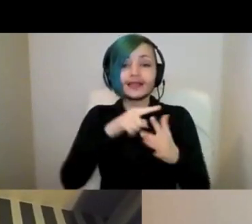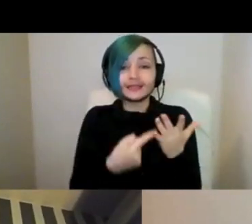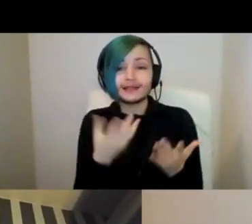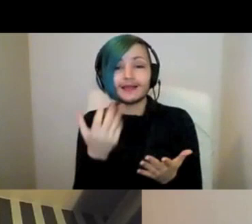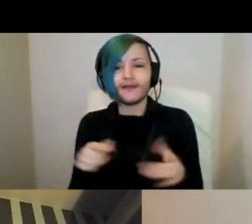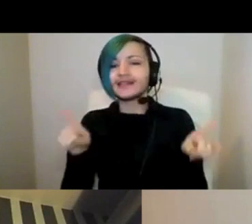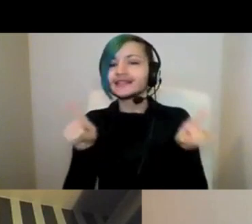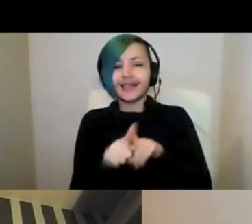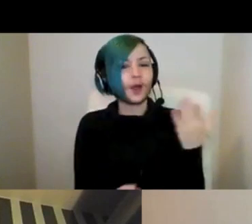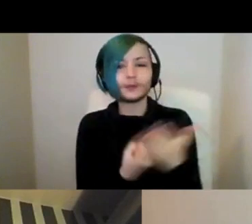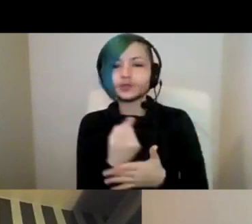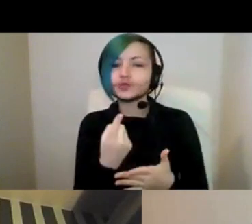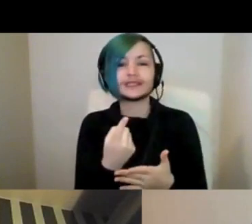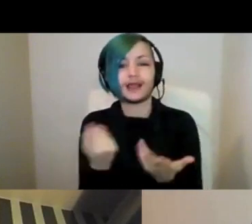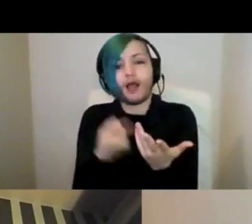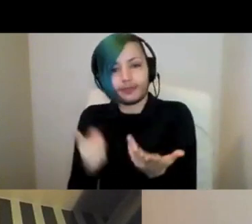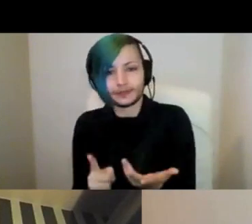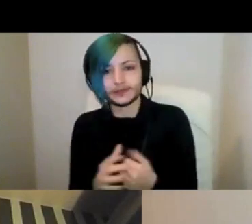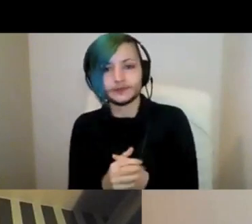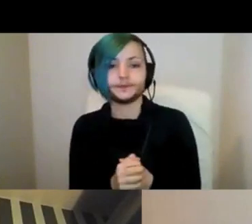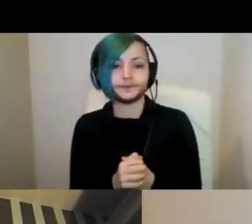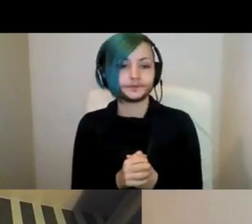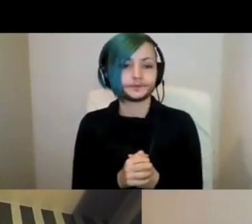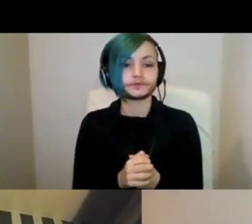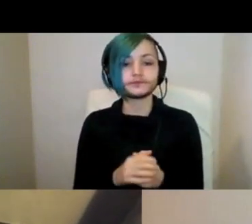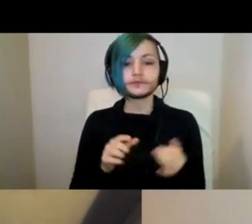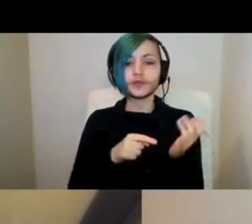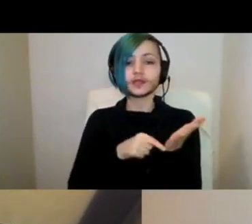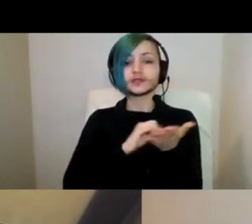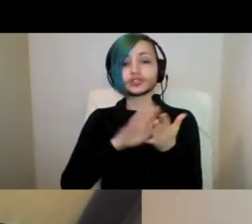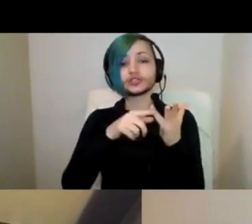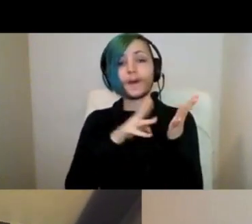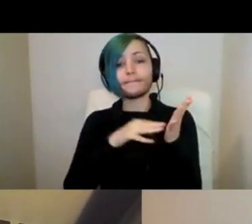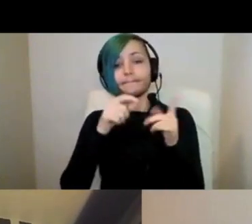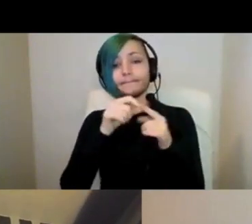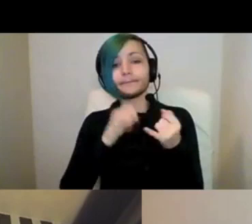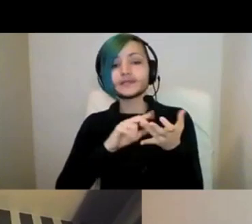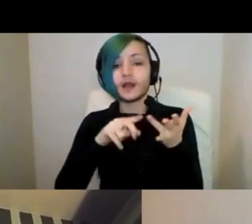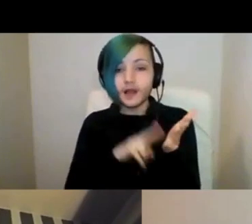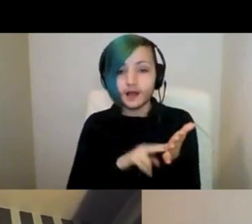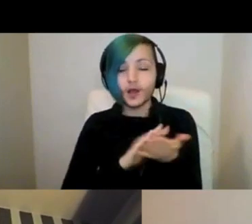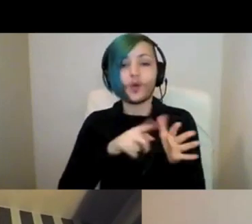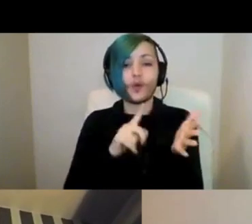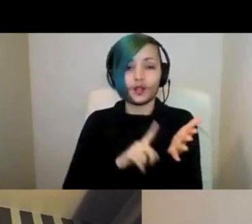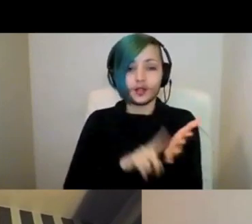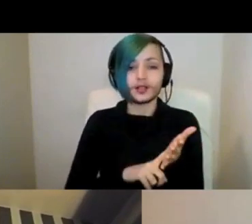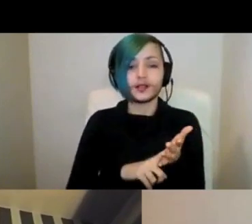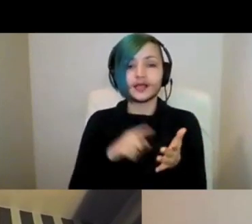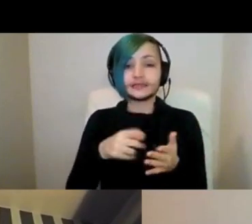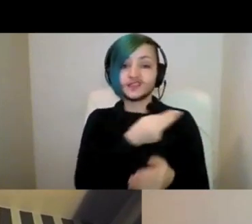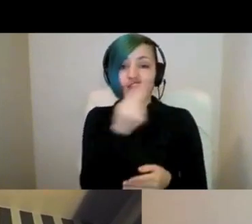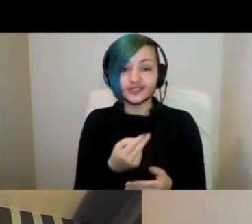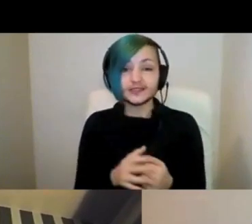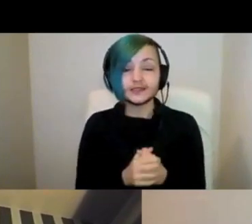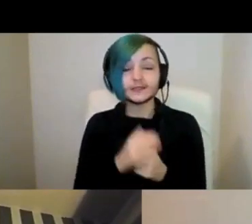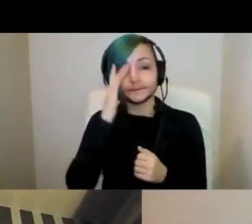peers. Thompson Hall, he's a painter with a studio at ActionSpace. He describes his work as more abstract